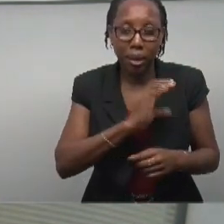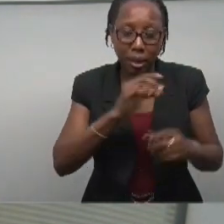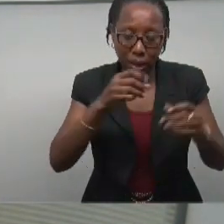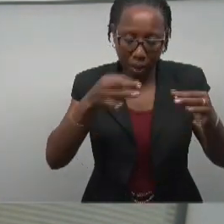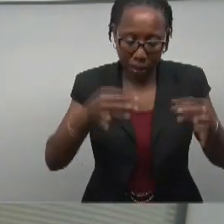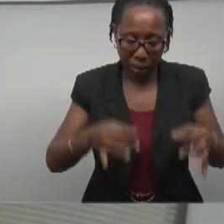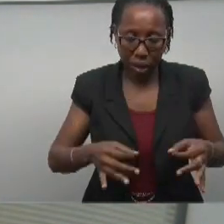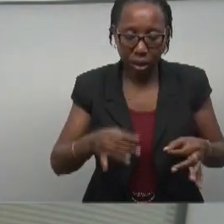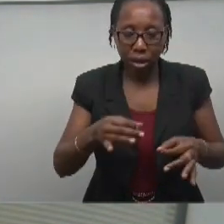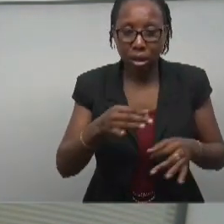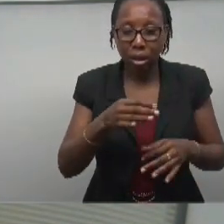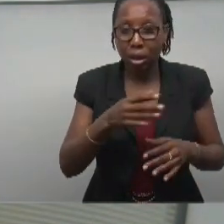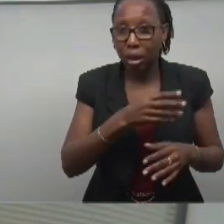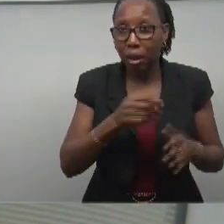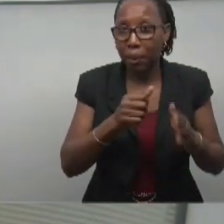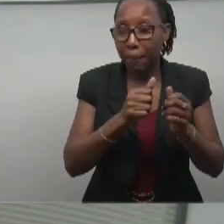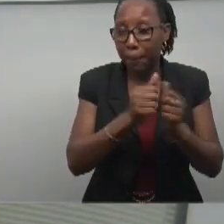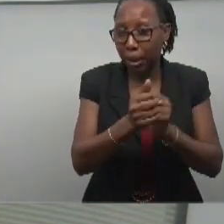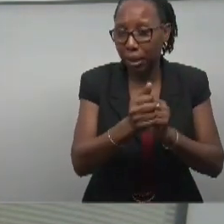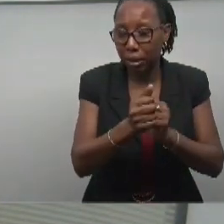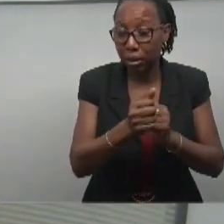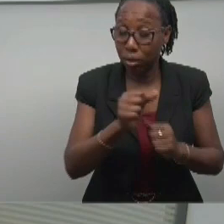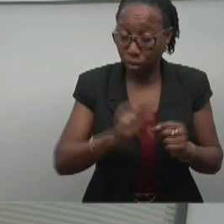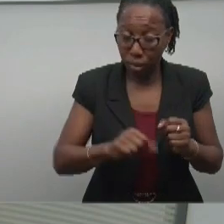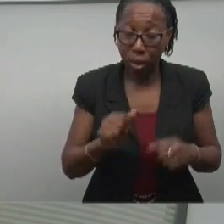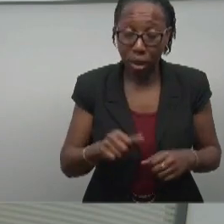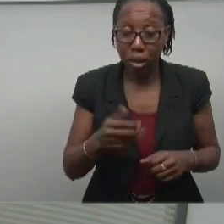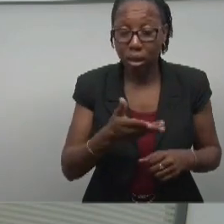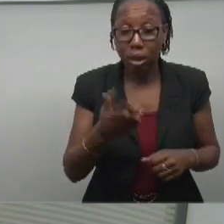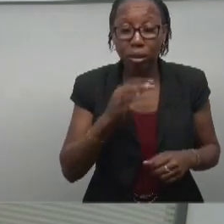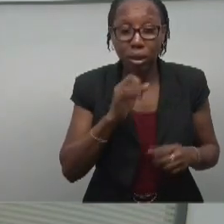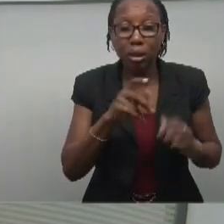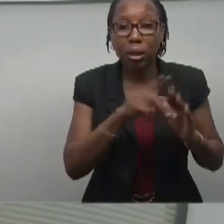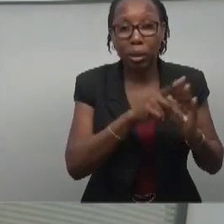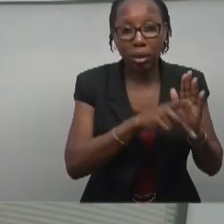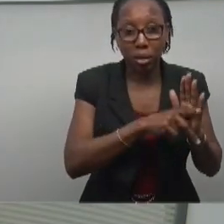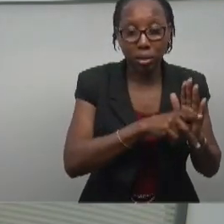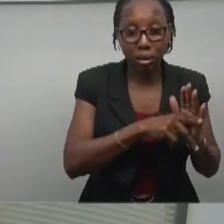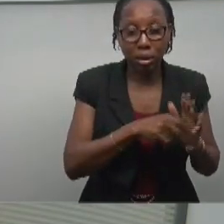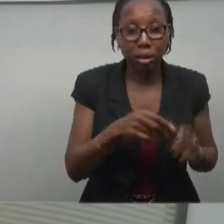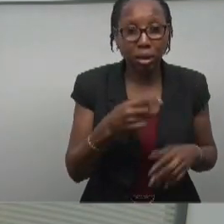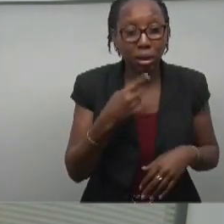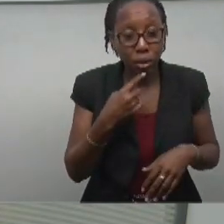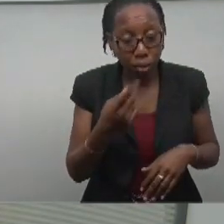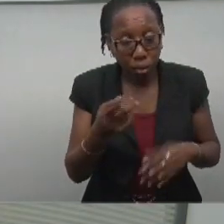to pass. So there's a policy. And I told the House that the last time, last sitting.